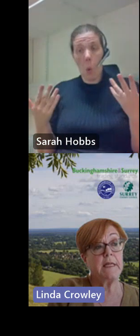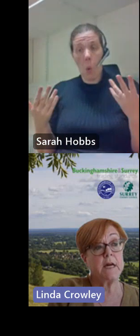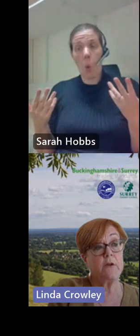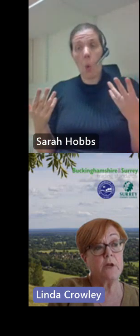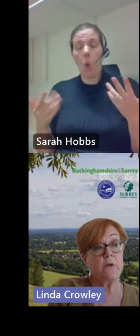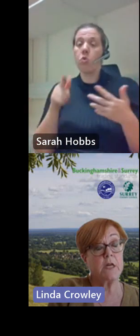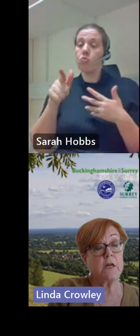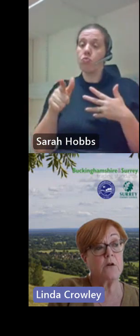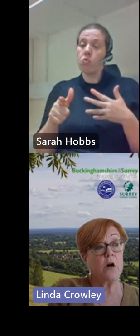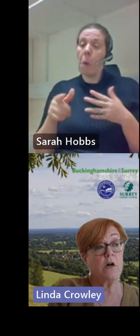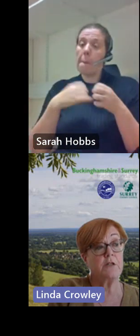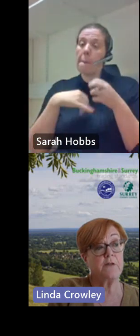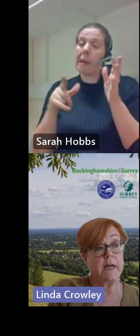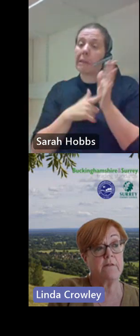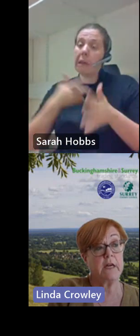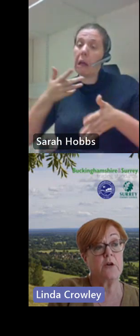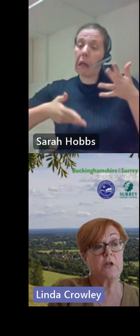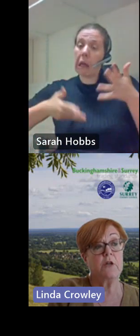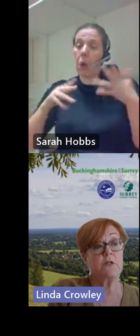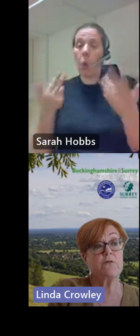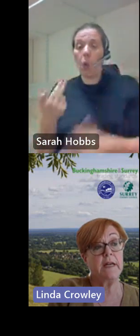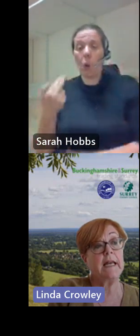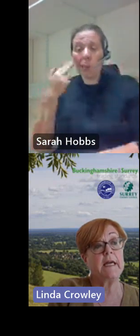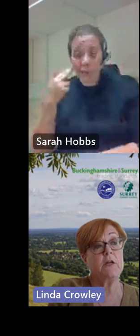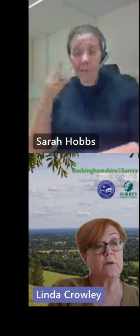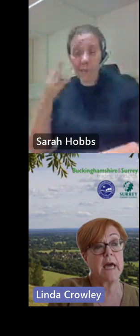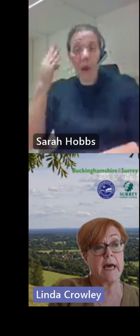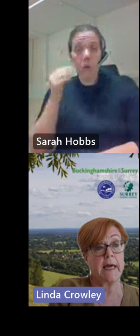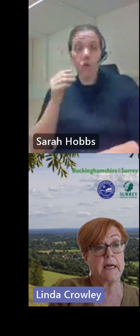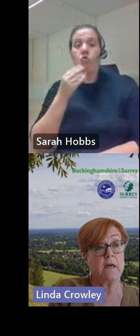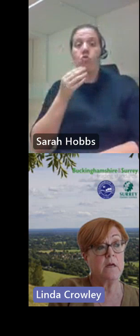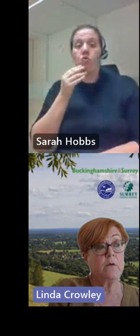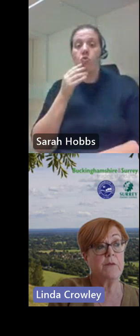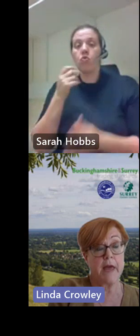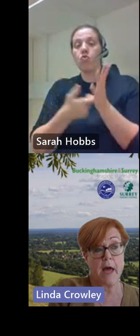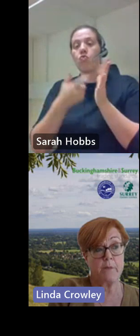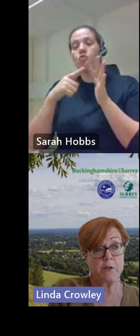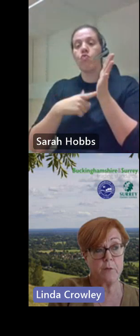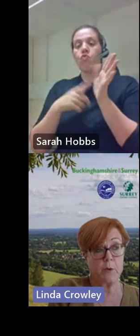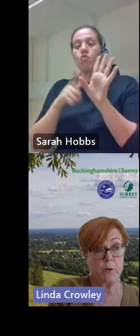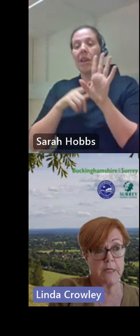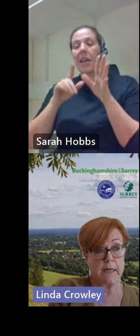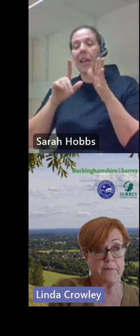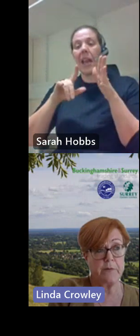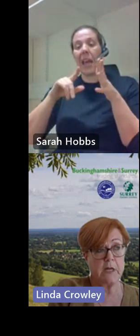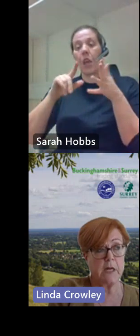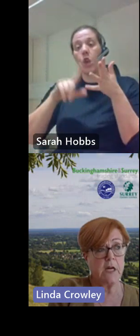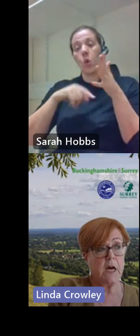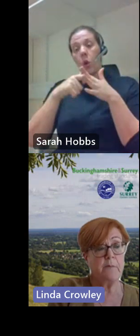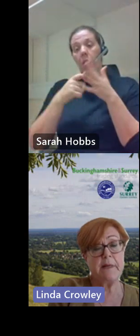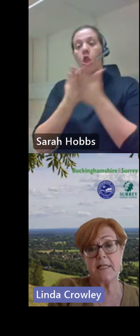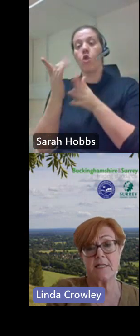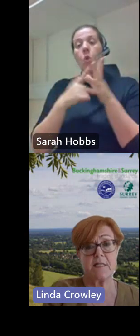are a BSL user or hard of hearing, you can use the Relay UK with the app to report it. And please, as I